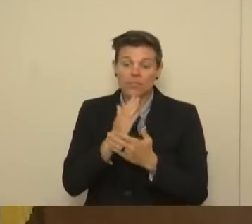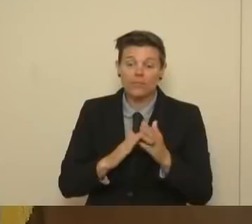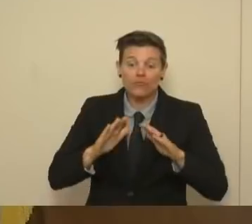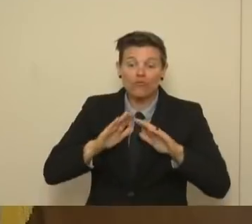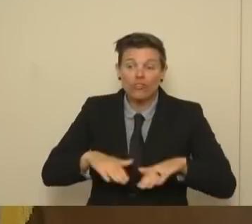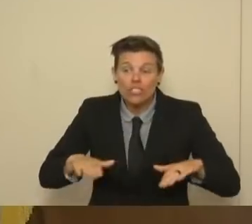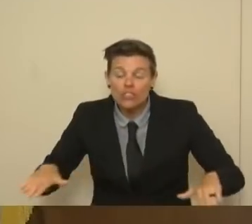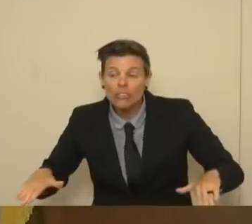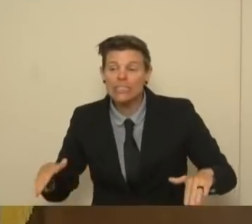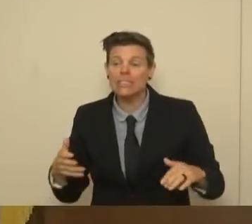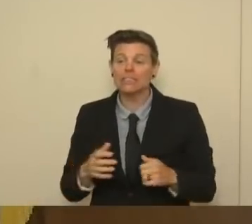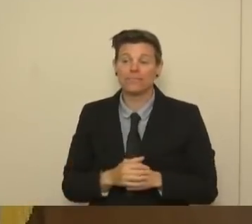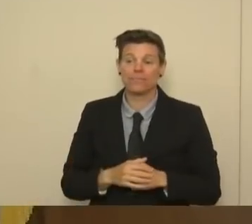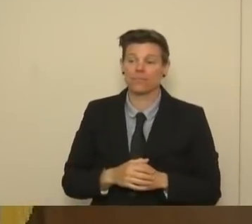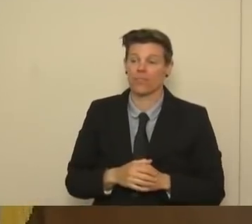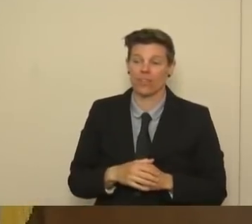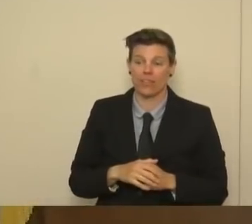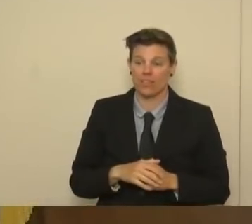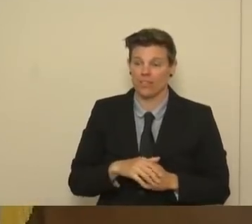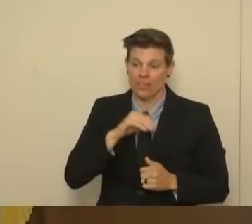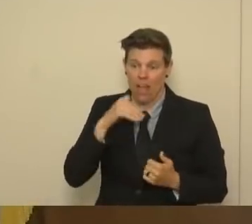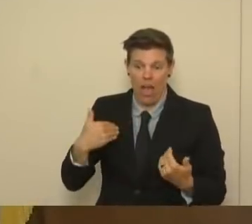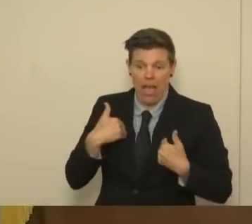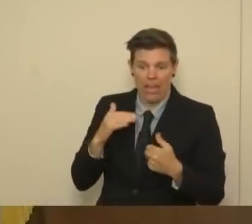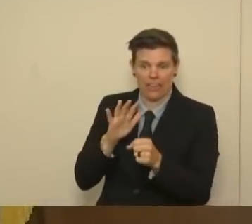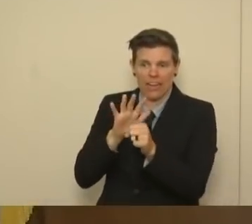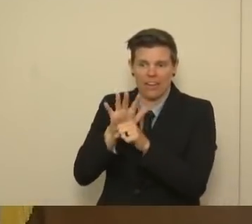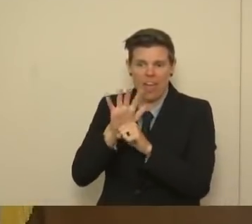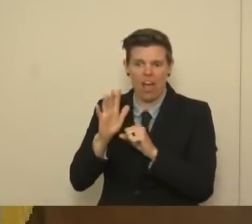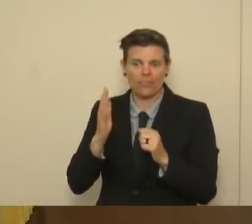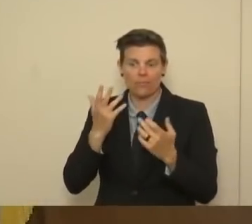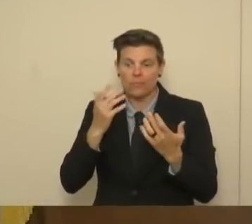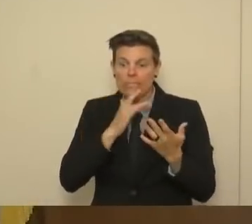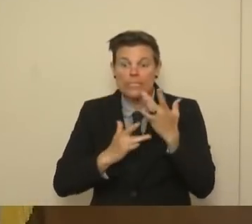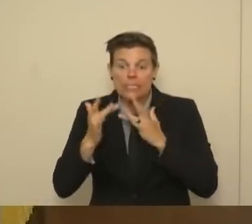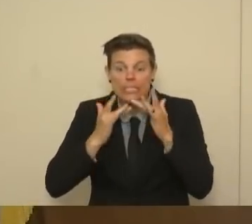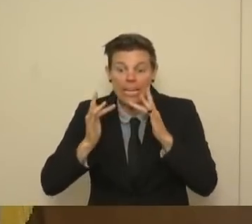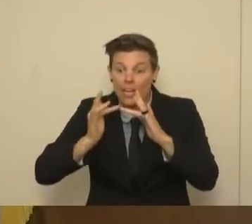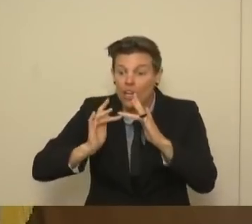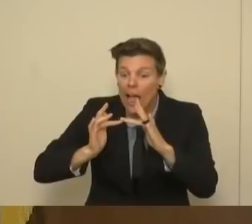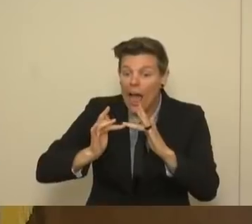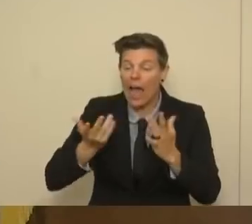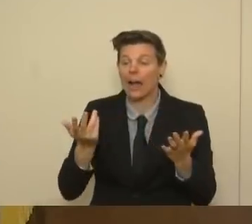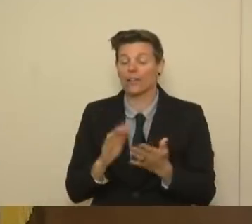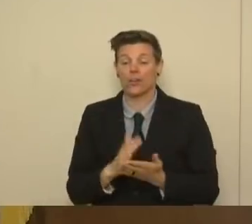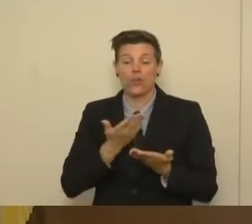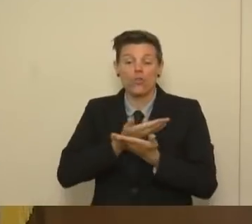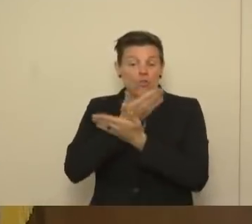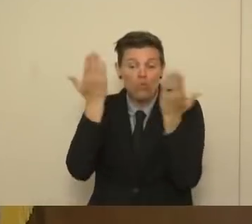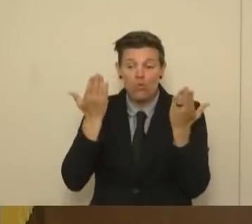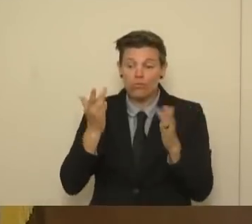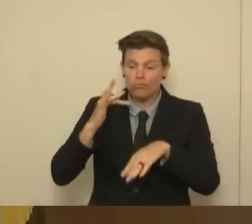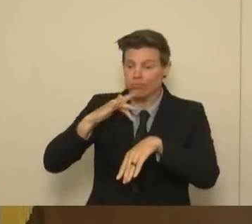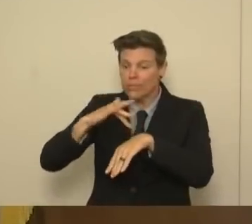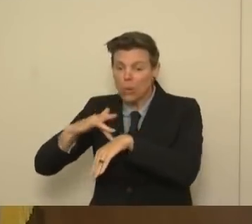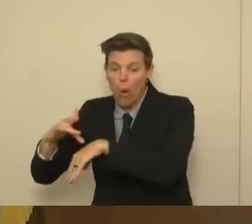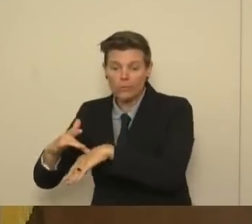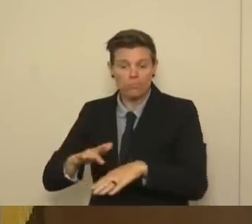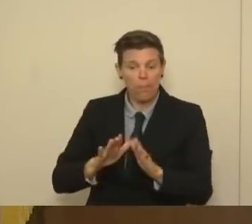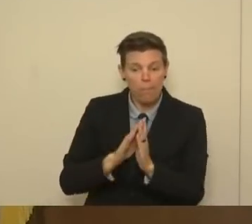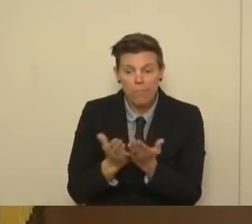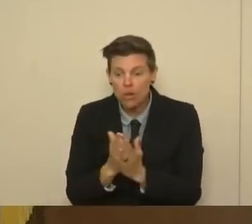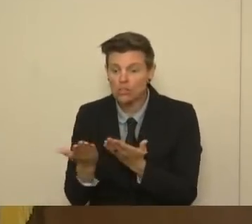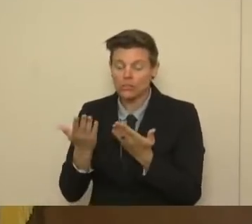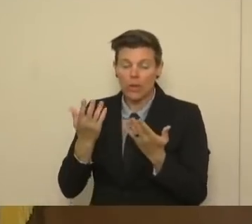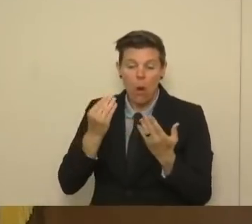connectivity, or in households without the right support and devices. Single parent working can't support